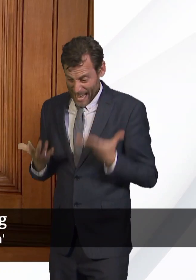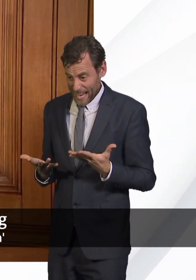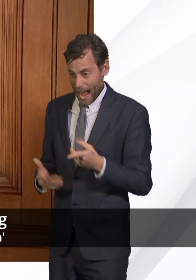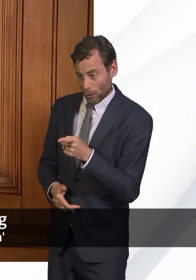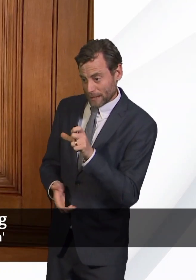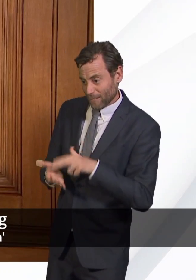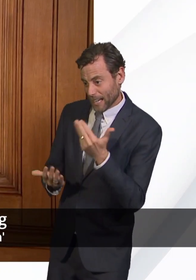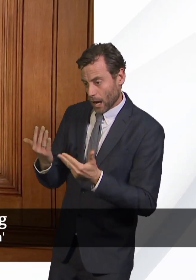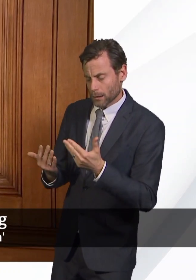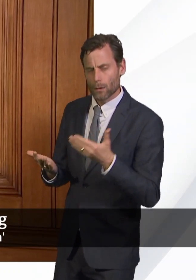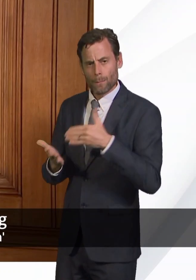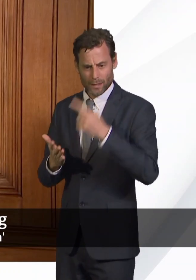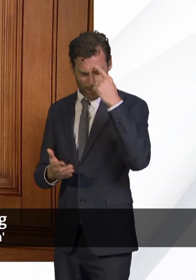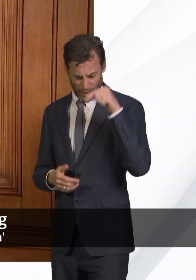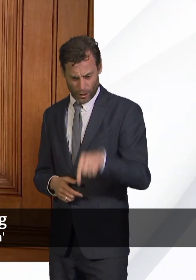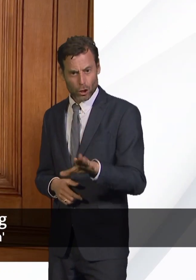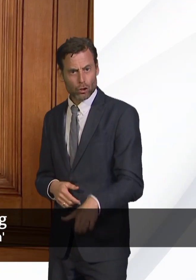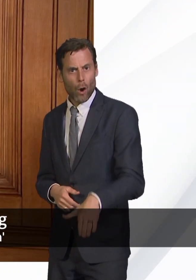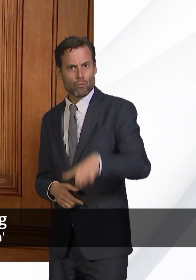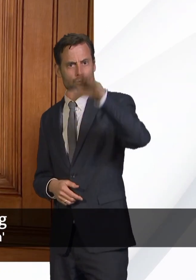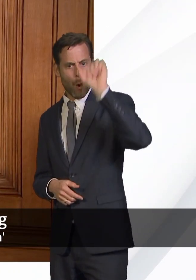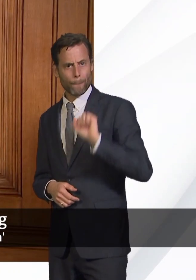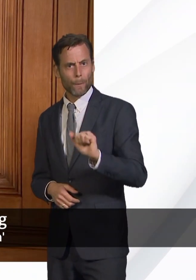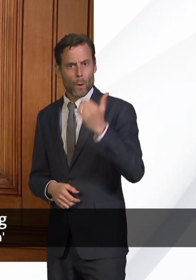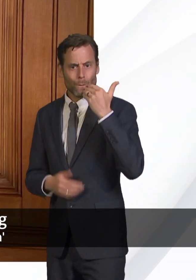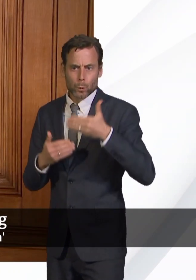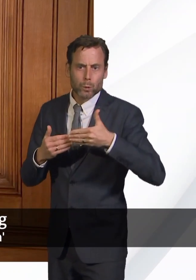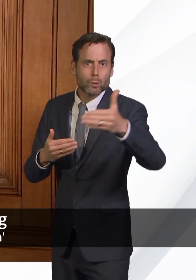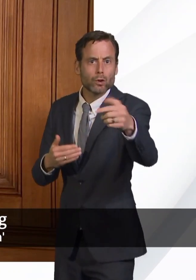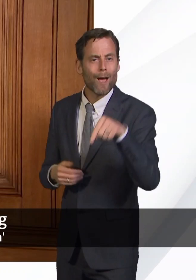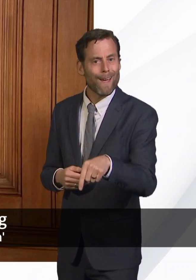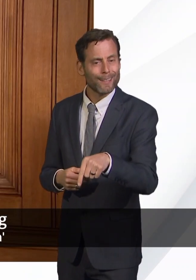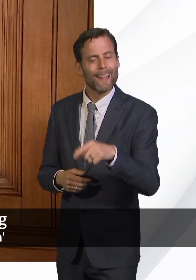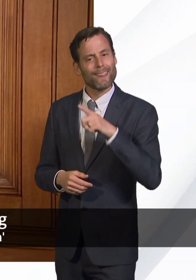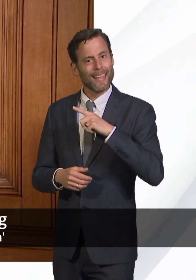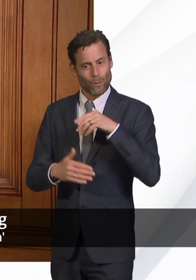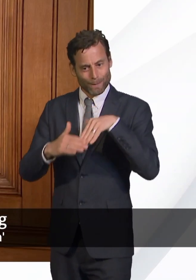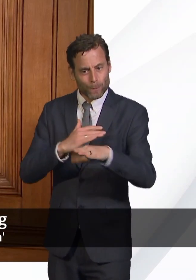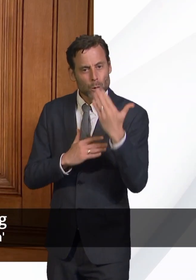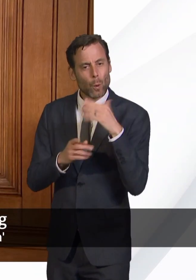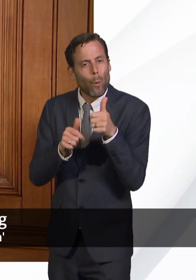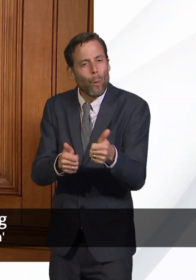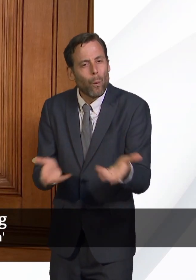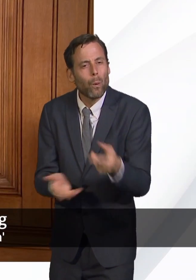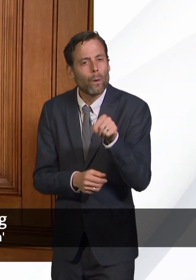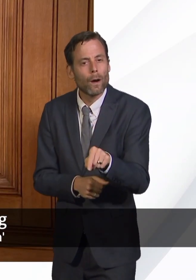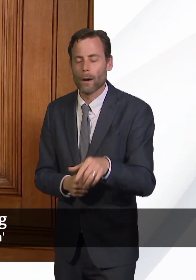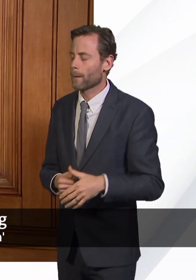minute, but what happens over a child's lifetime and how important that is. And then in terms of risk of